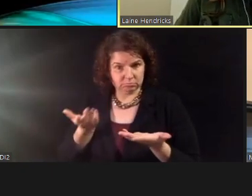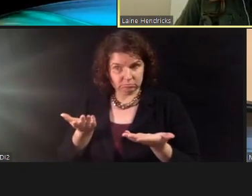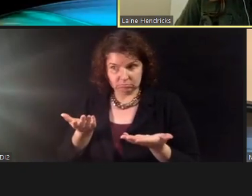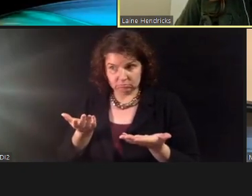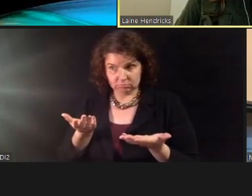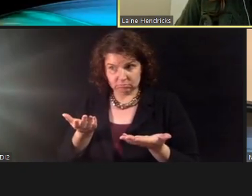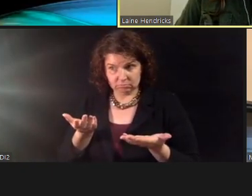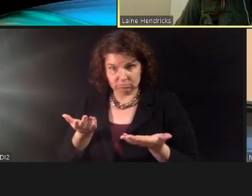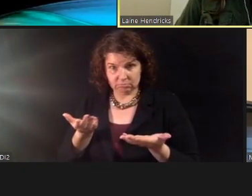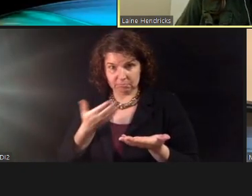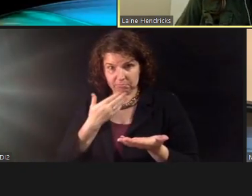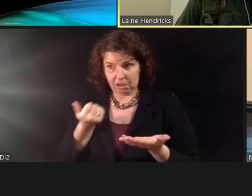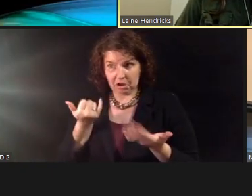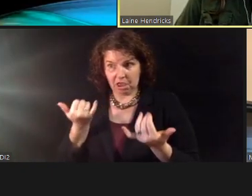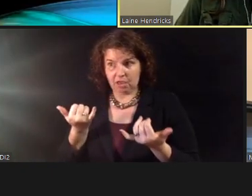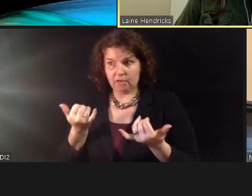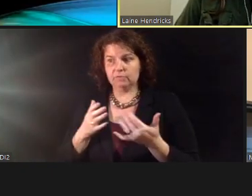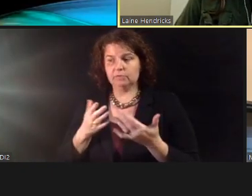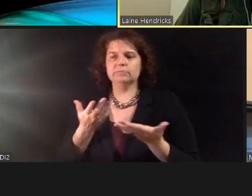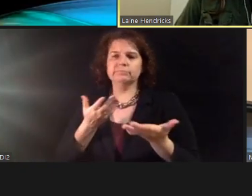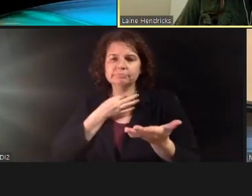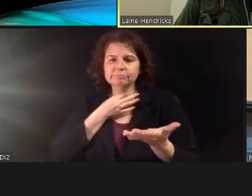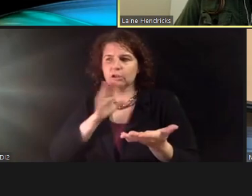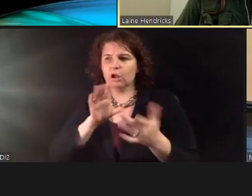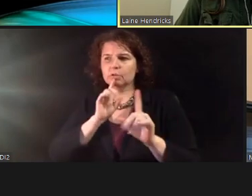to your answer, you mentioned wanting to